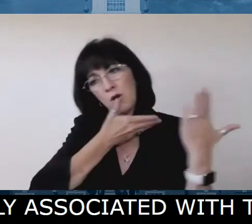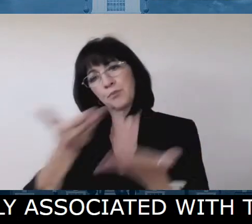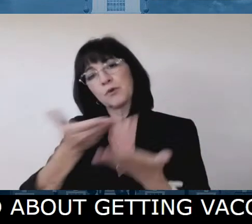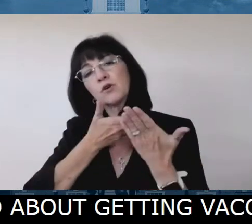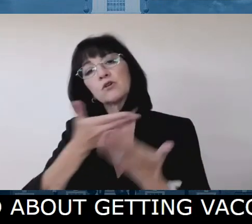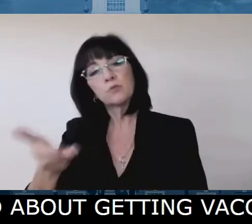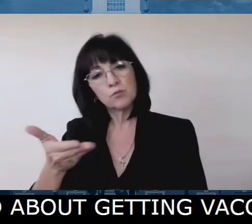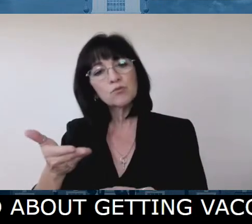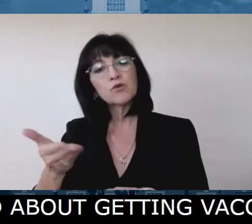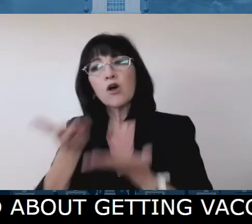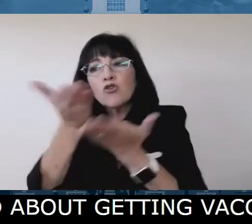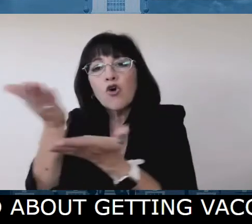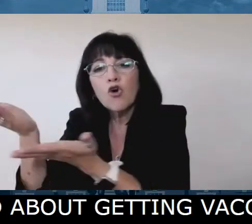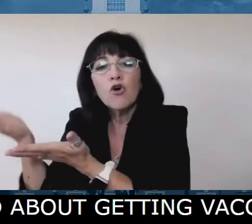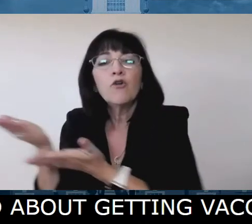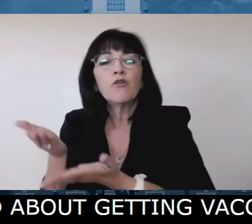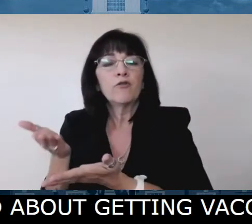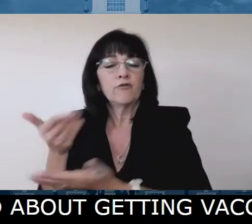accelerated over